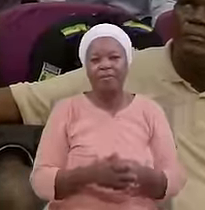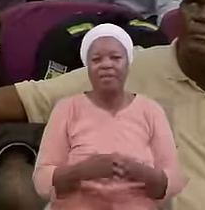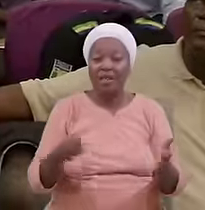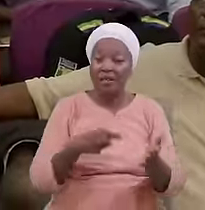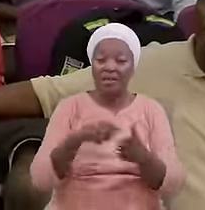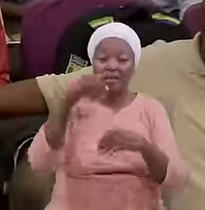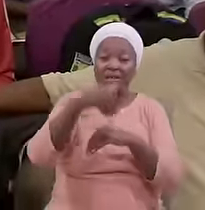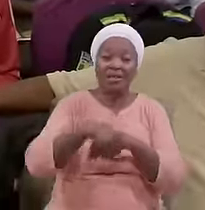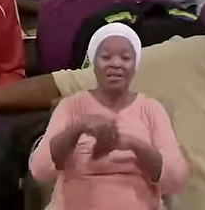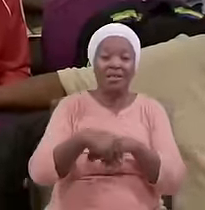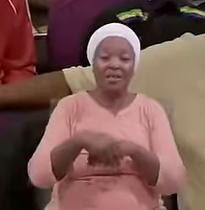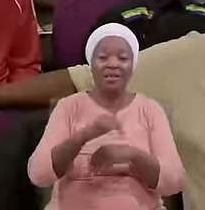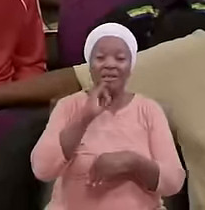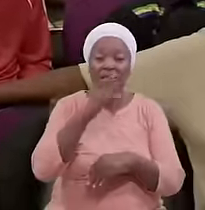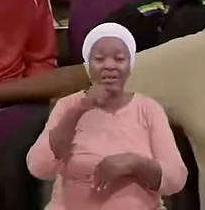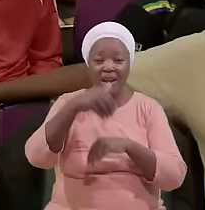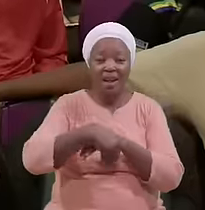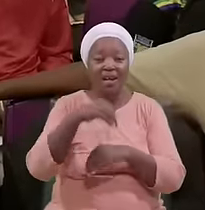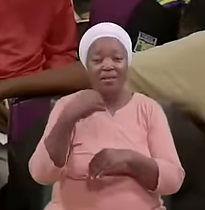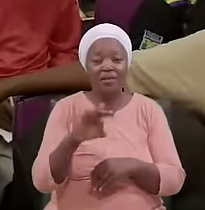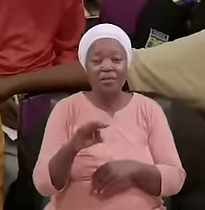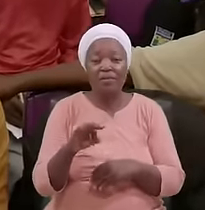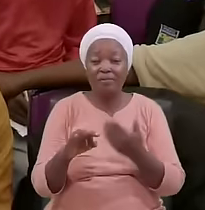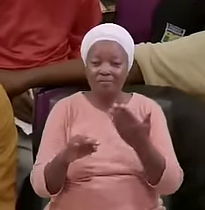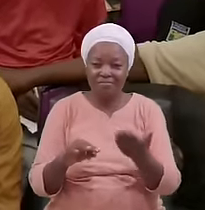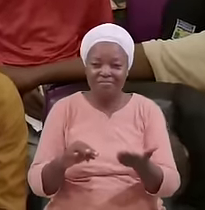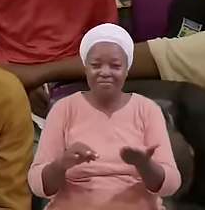tonight, the night of,